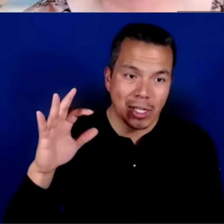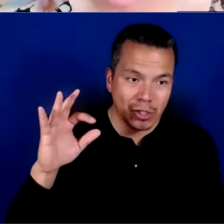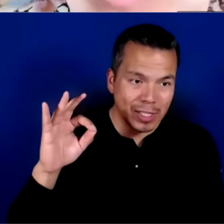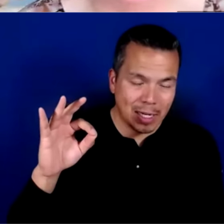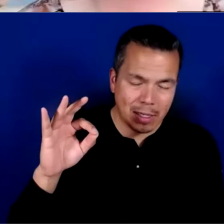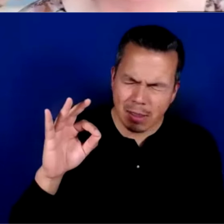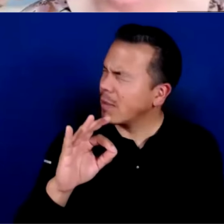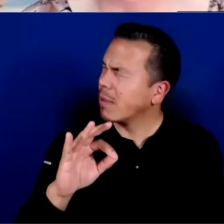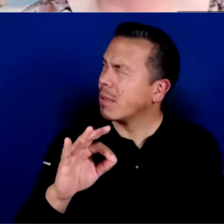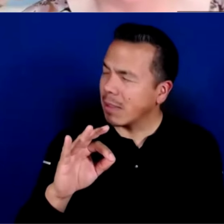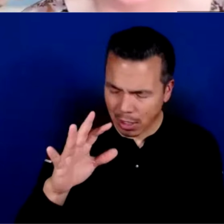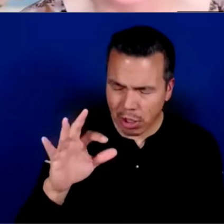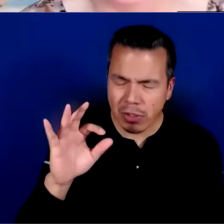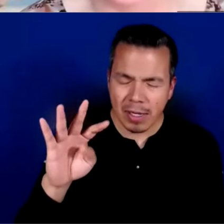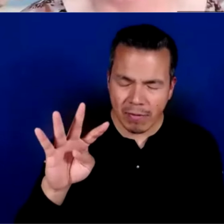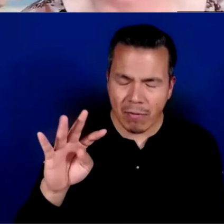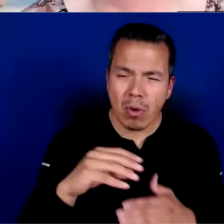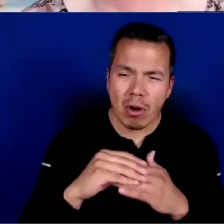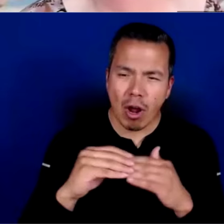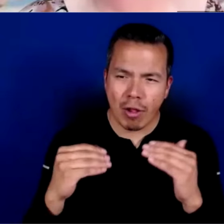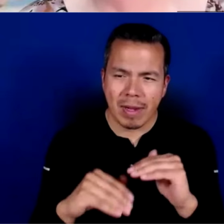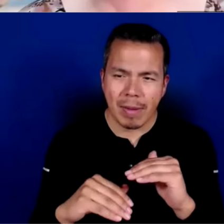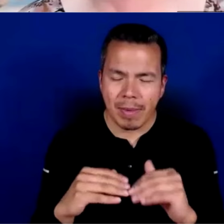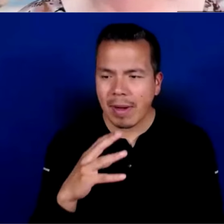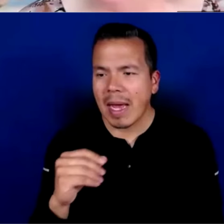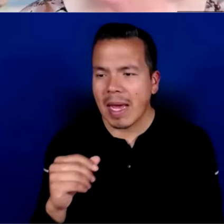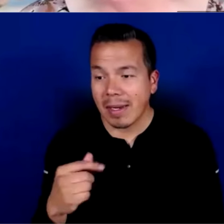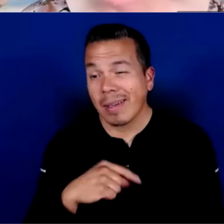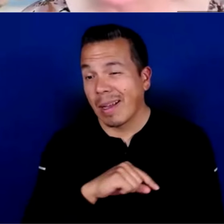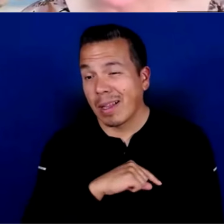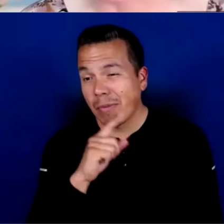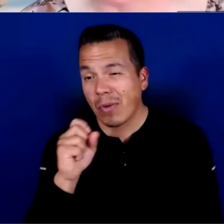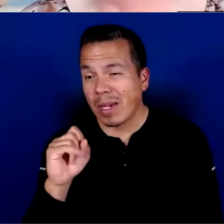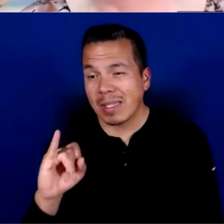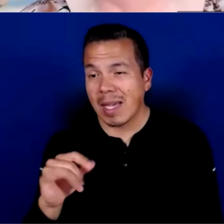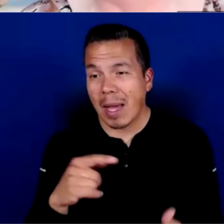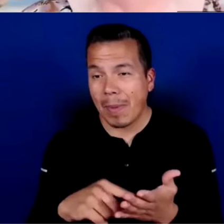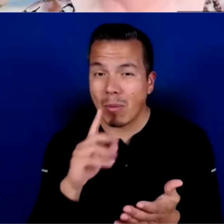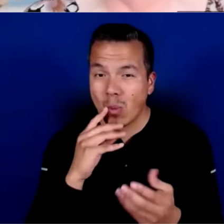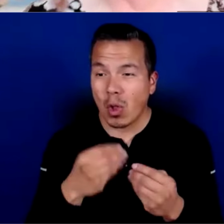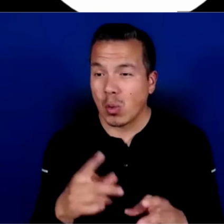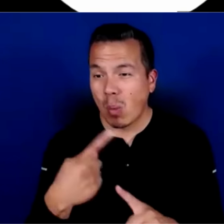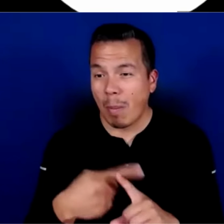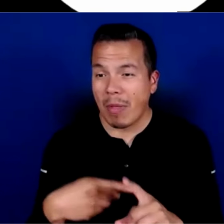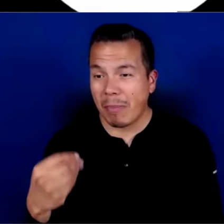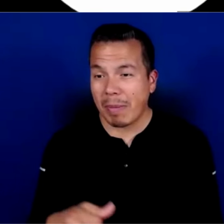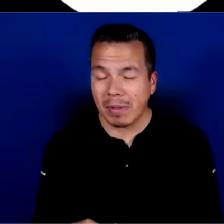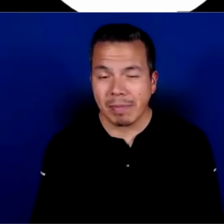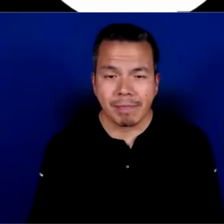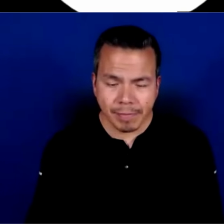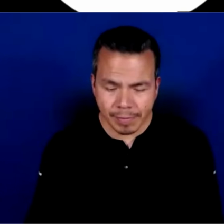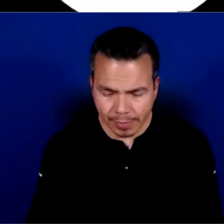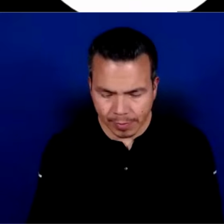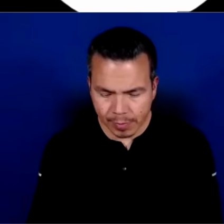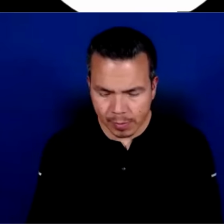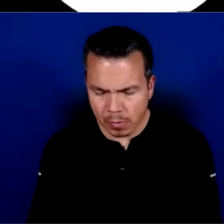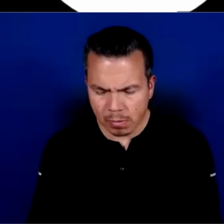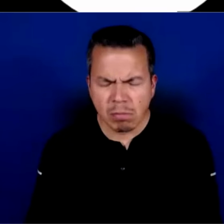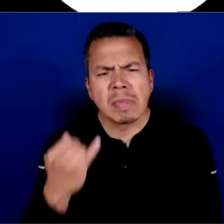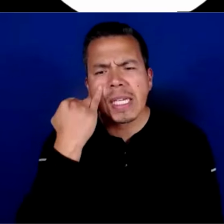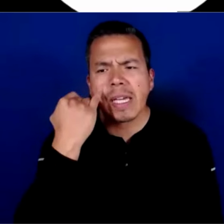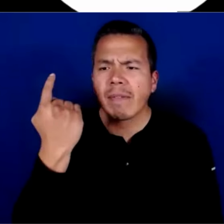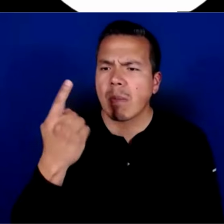it's going to make them ineligible for the SSI payment. So they would Yeah. lose a month's SSI. What about if someone's working